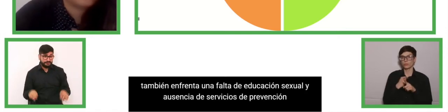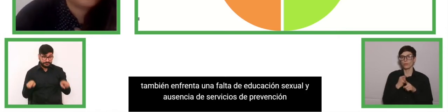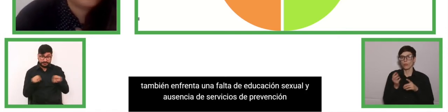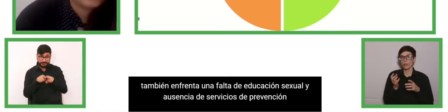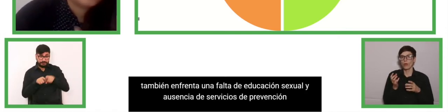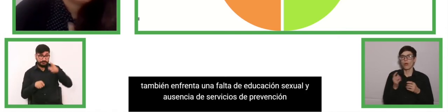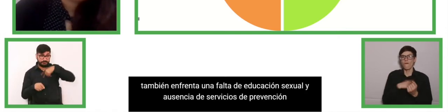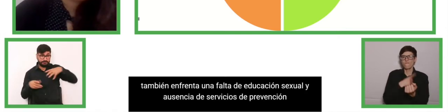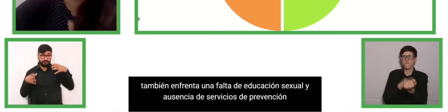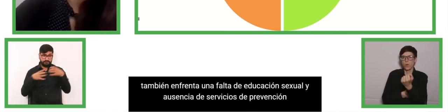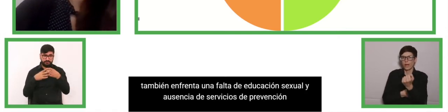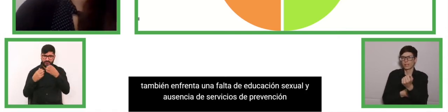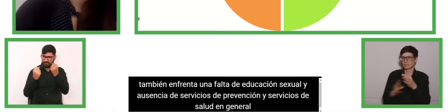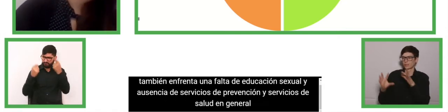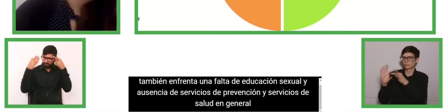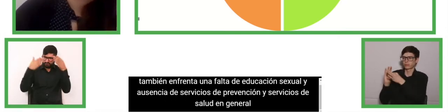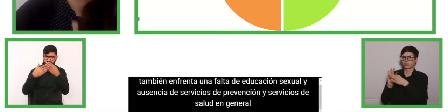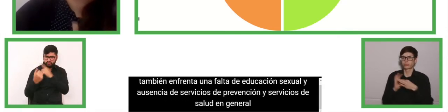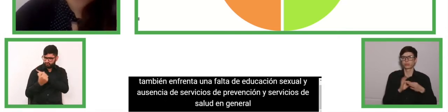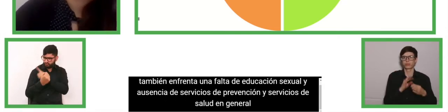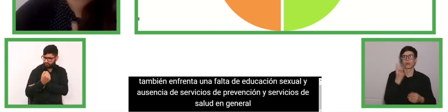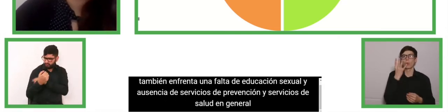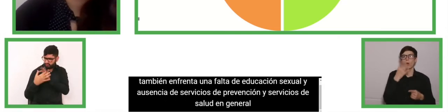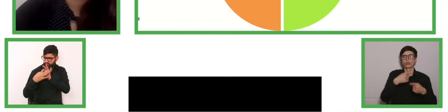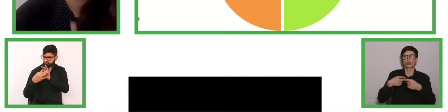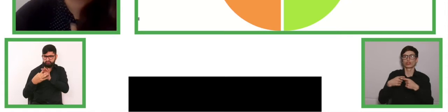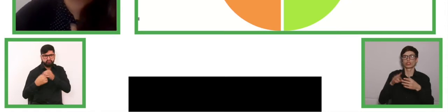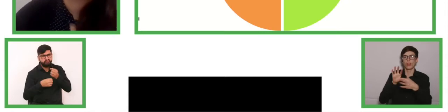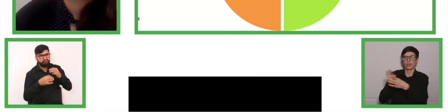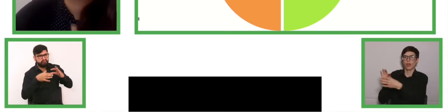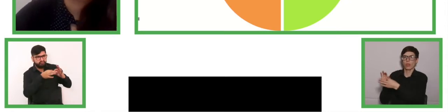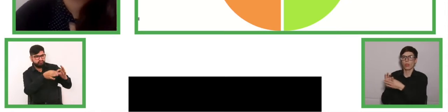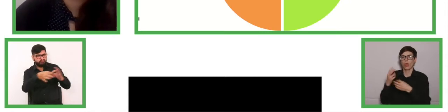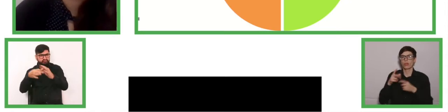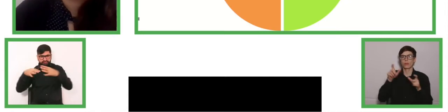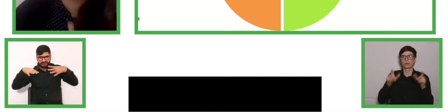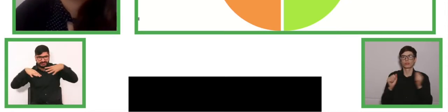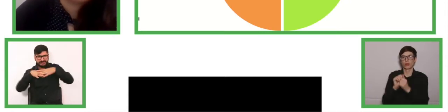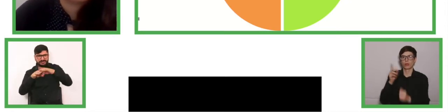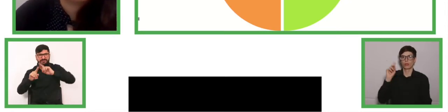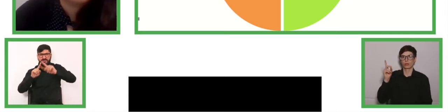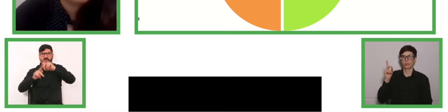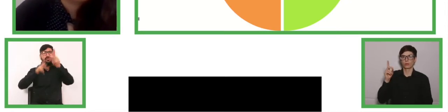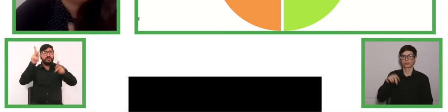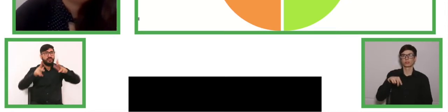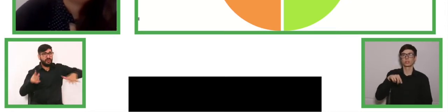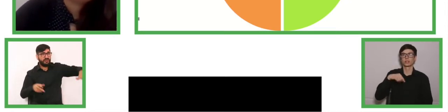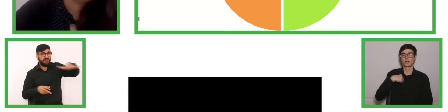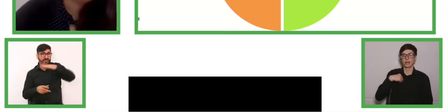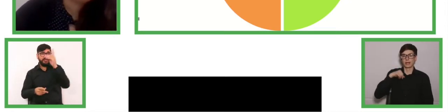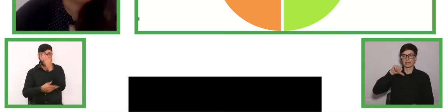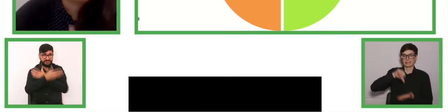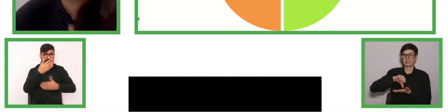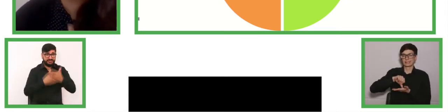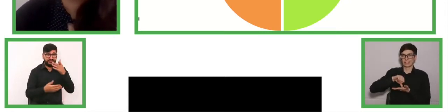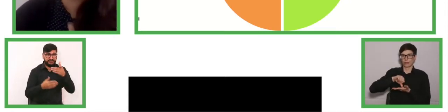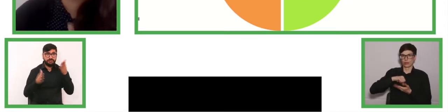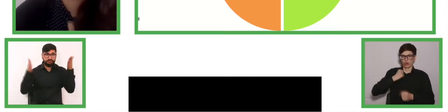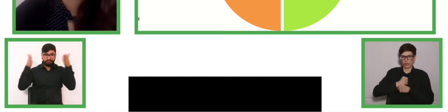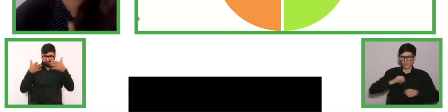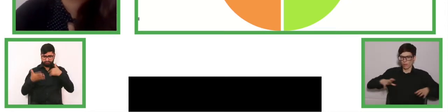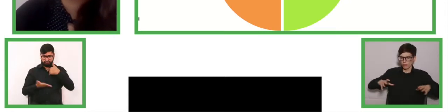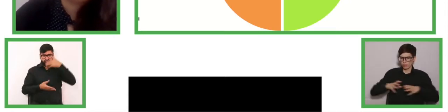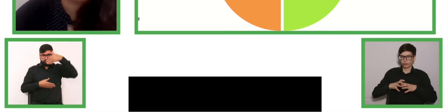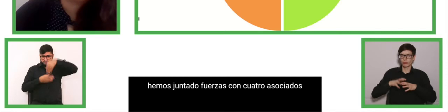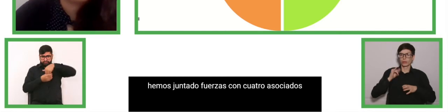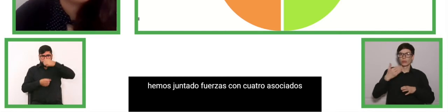stakeholders. People with disabilities themselves, of course, who are at the center of our work. Families of people with